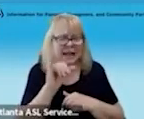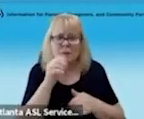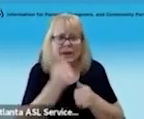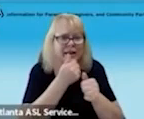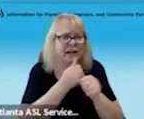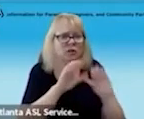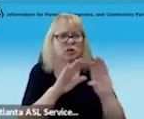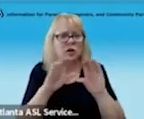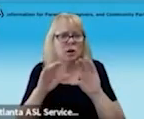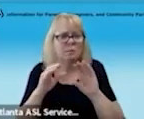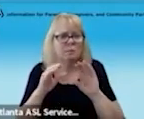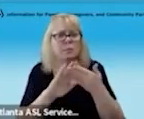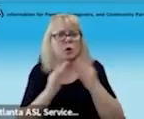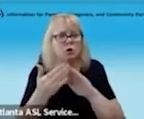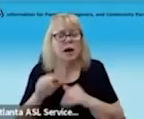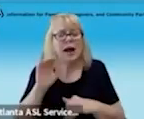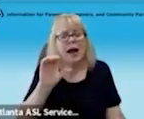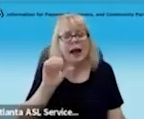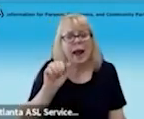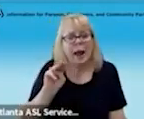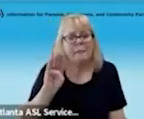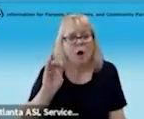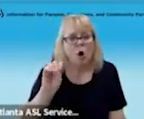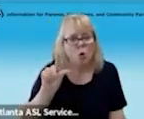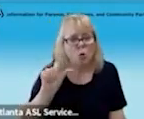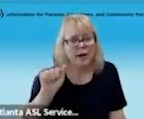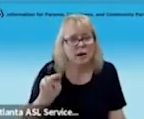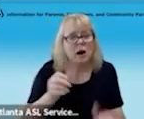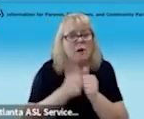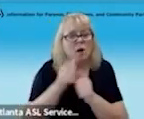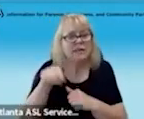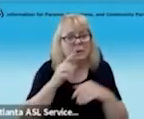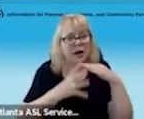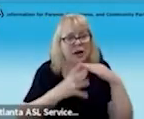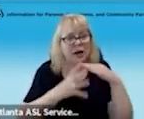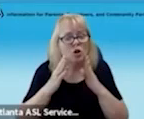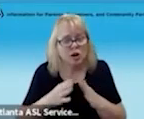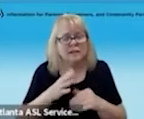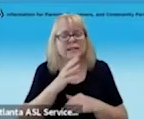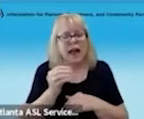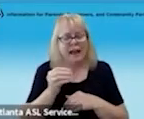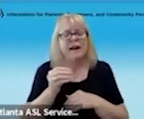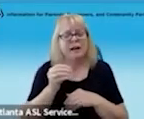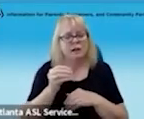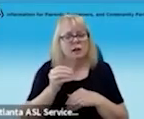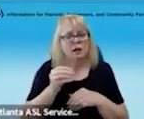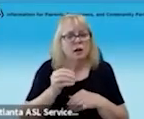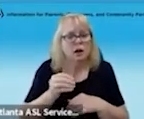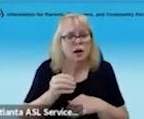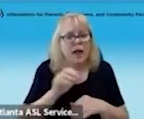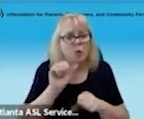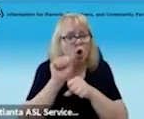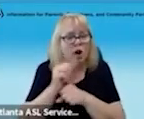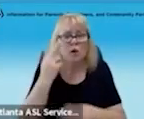those outreach and education to different groups. So the outreach and education strategy do not look the same in each community.